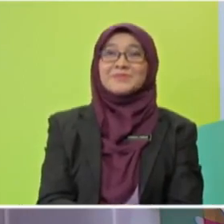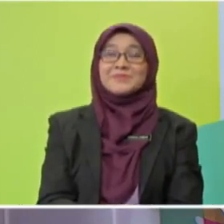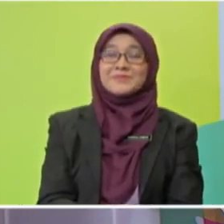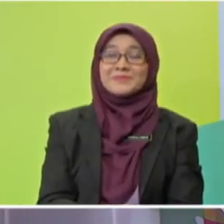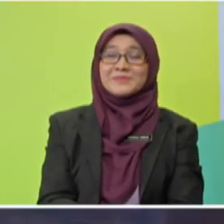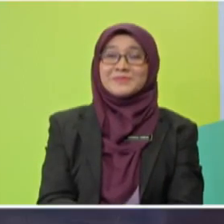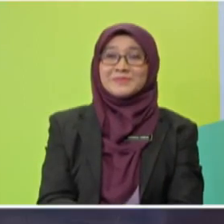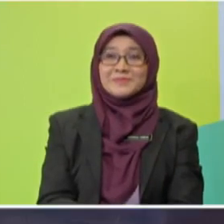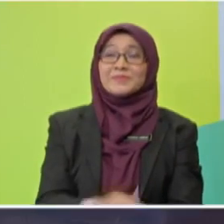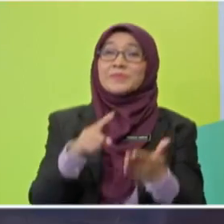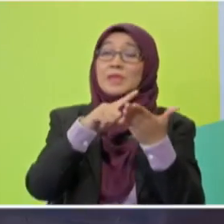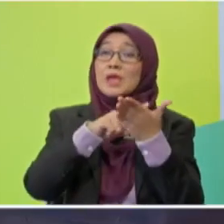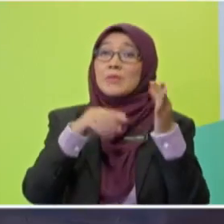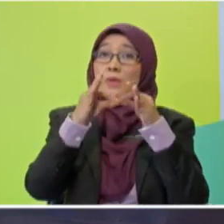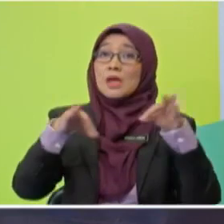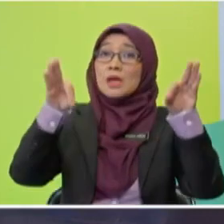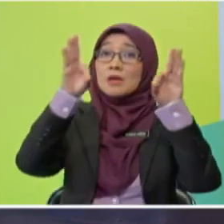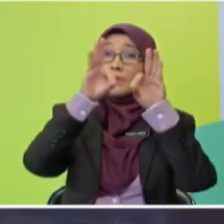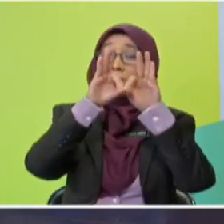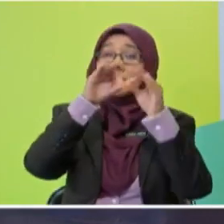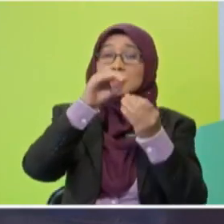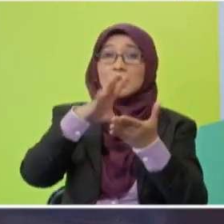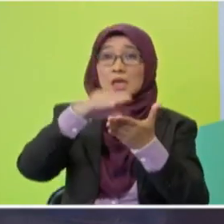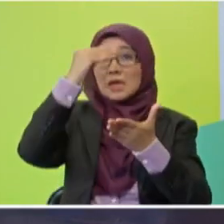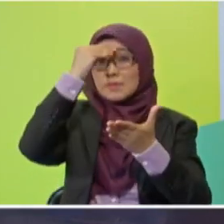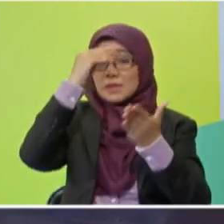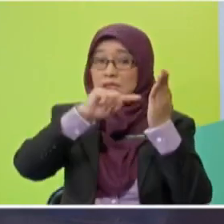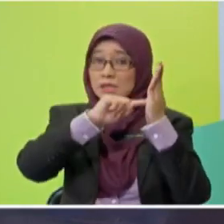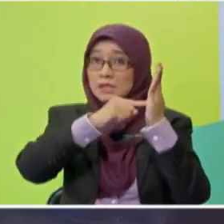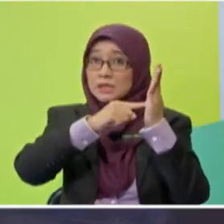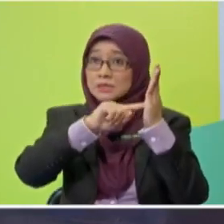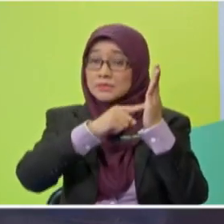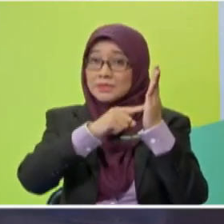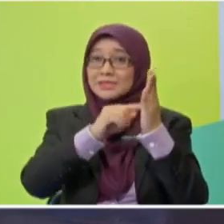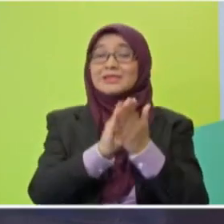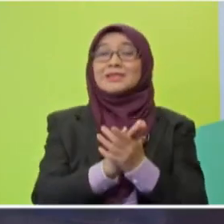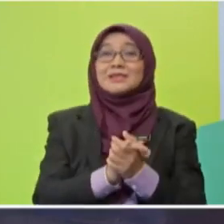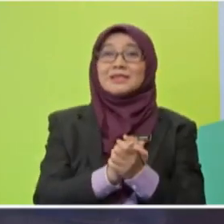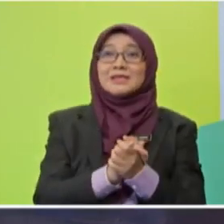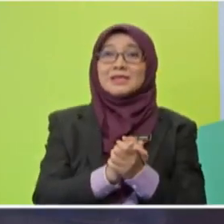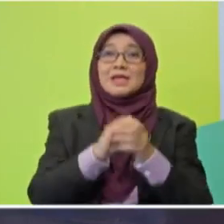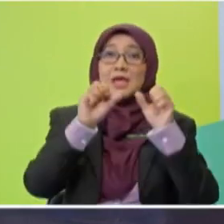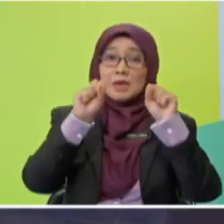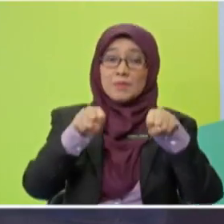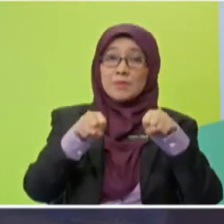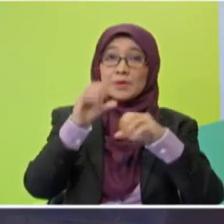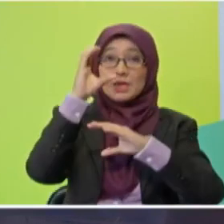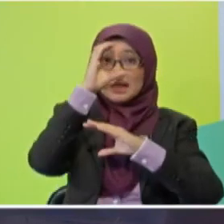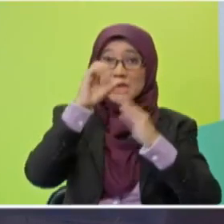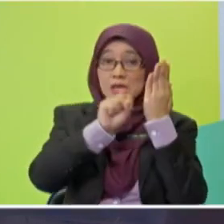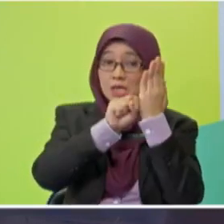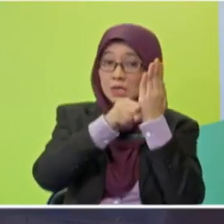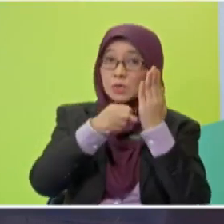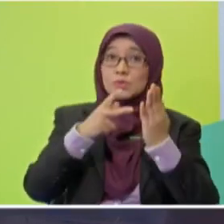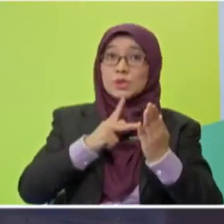and of course, as Teacher Kala mentioned, check out on Sumberku, which is the link on your screen right now. Go there and learn